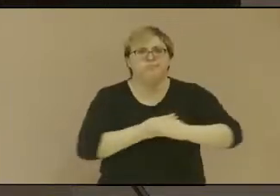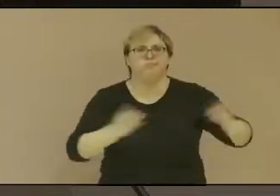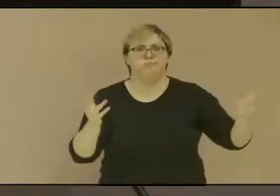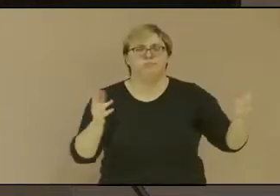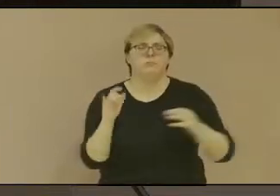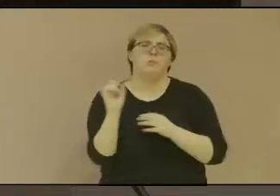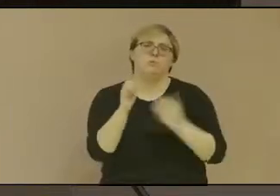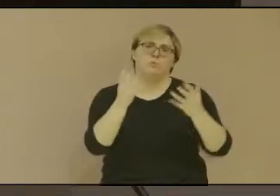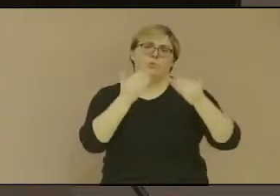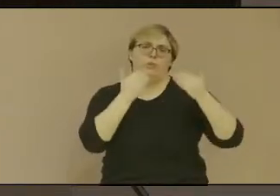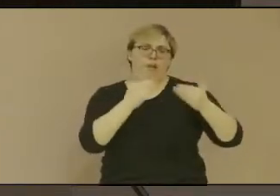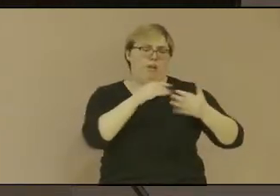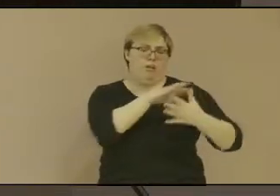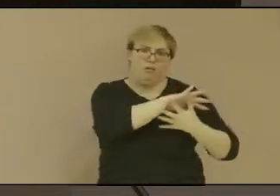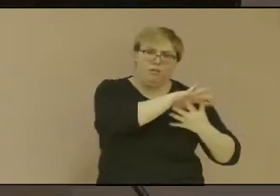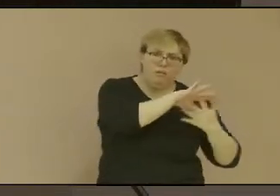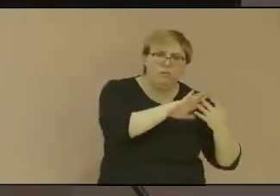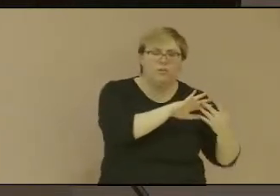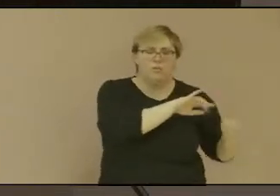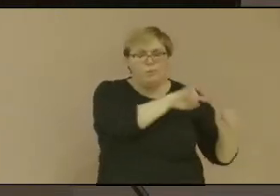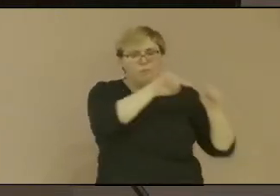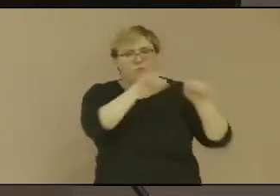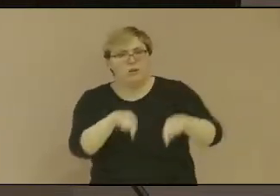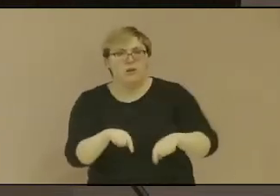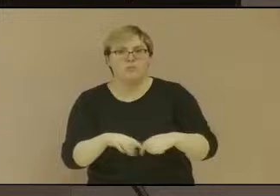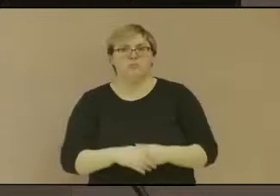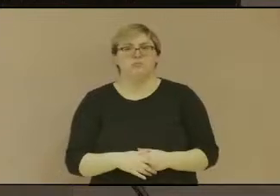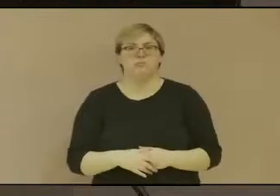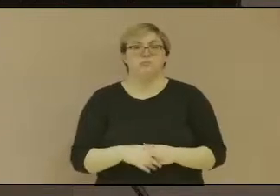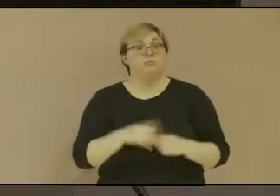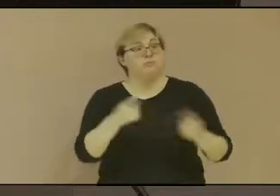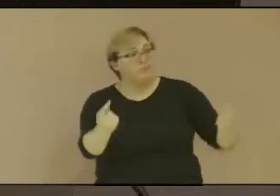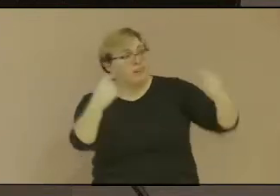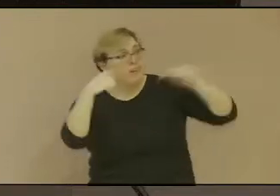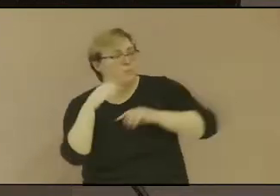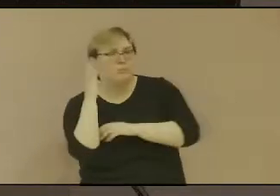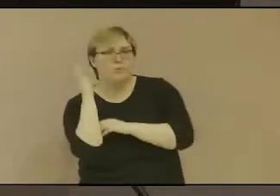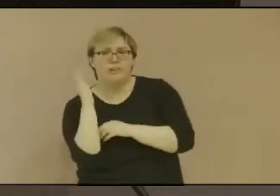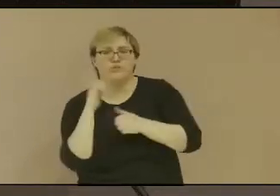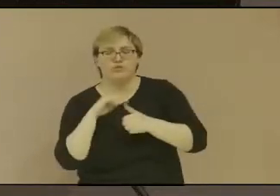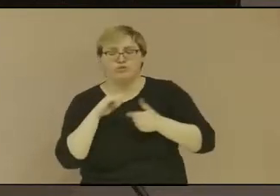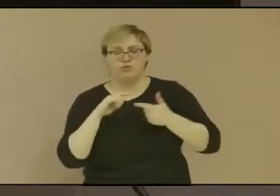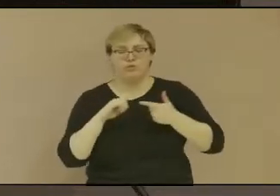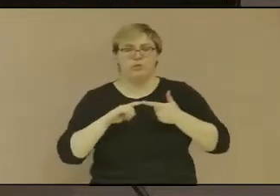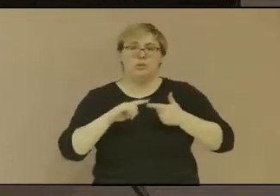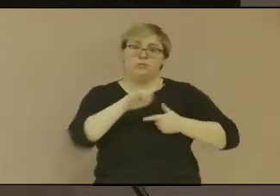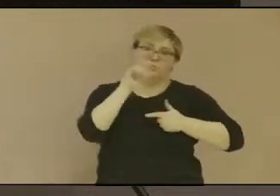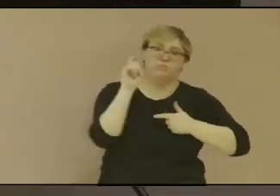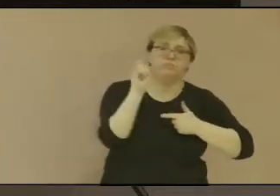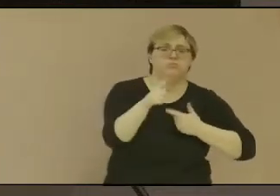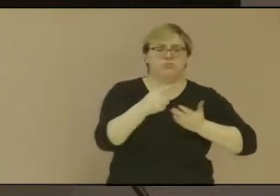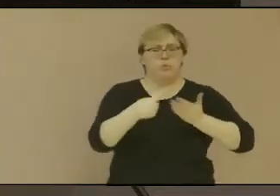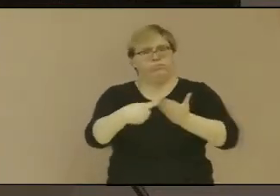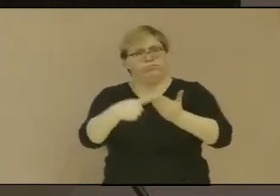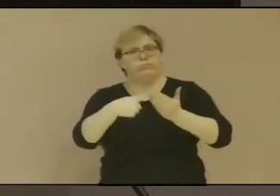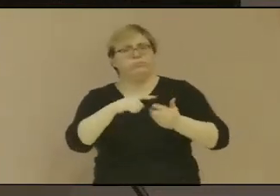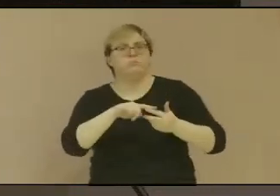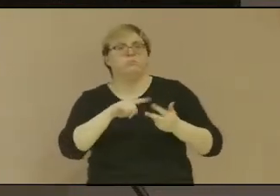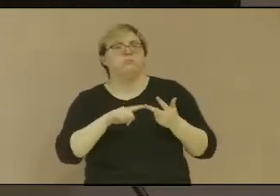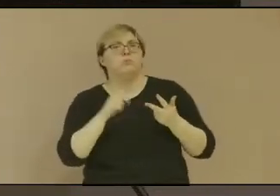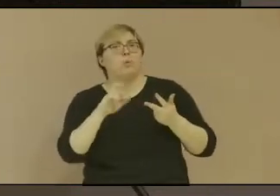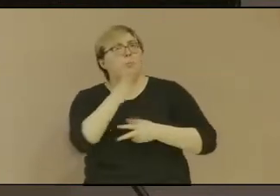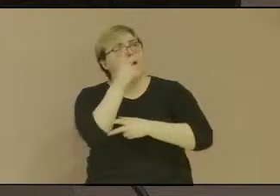participated, whether by attending a lecture, engaging in a discussion, or reflecting on these issues in your own